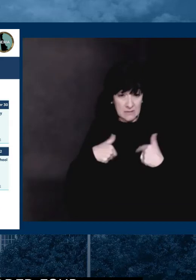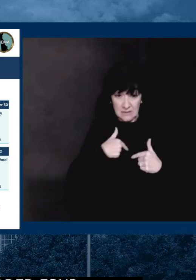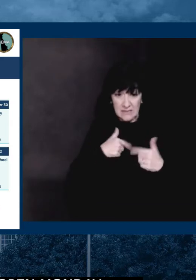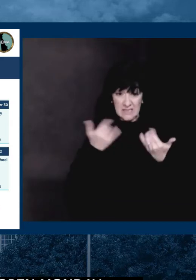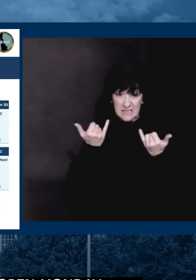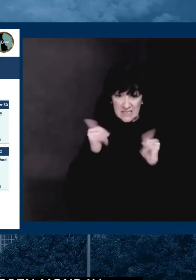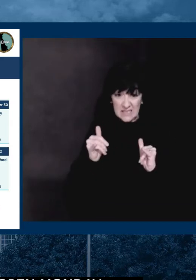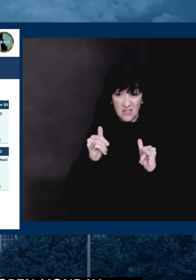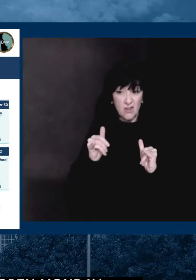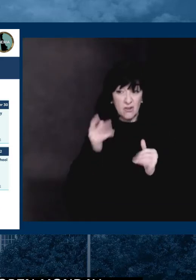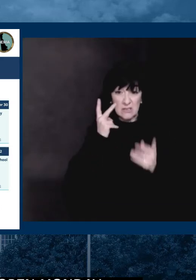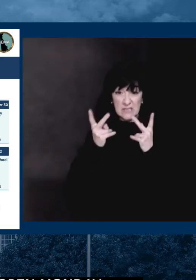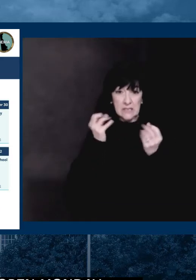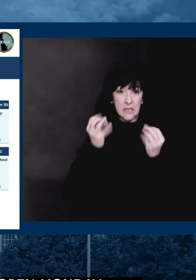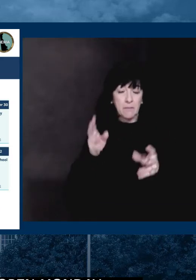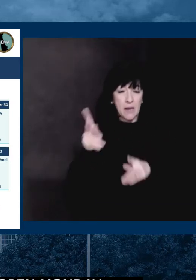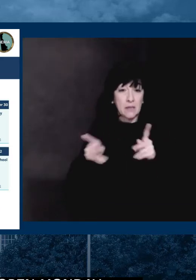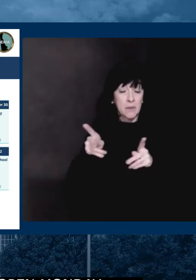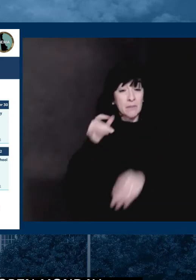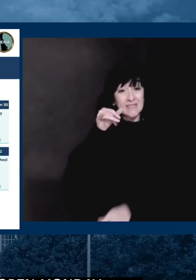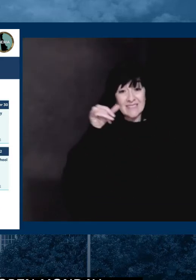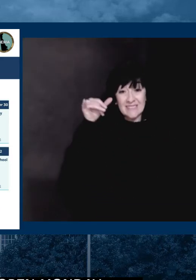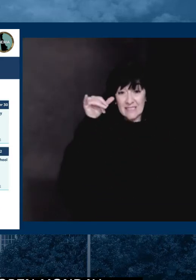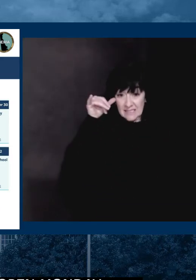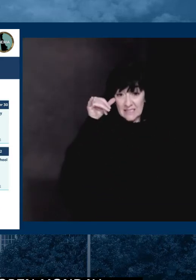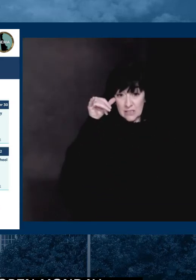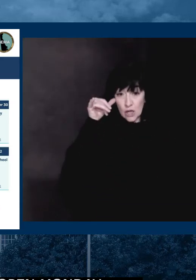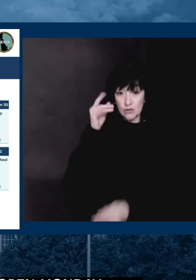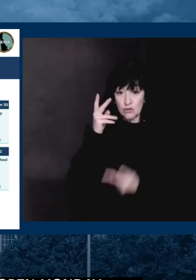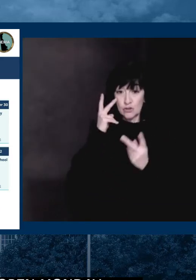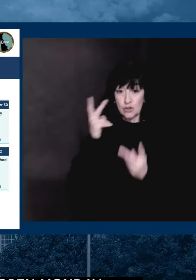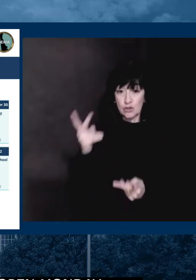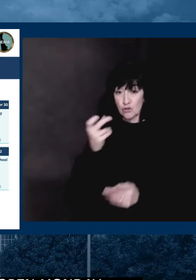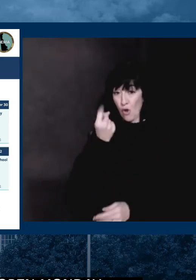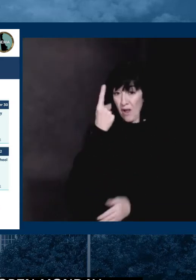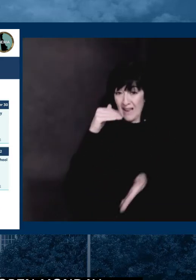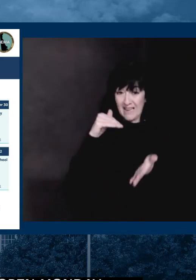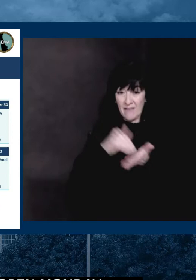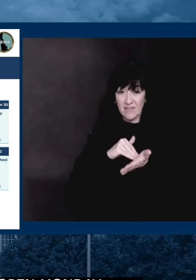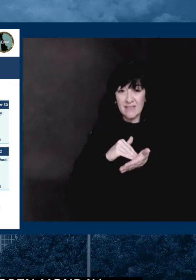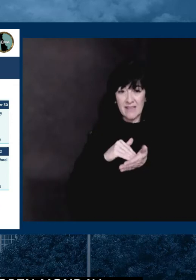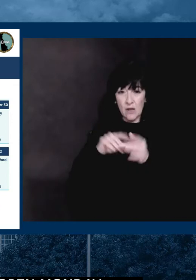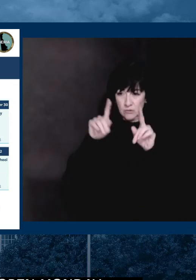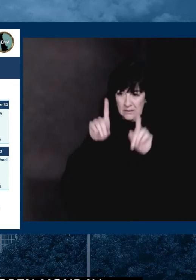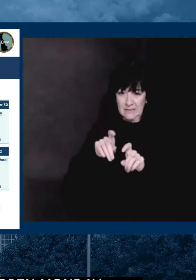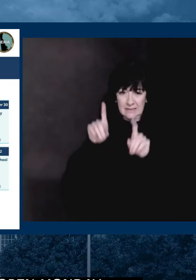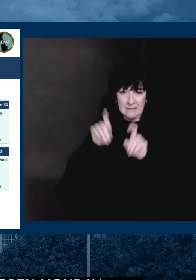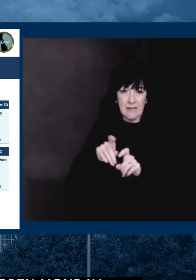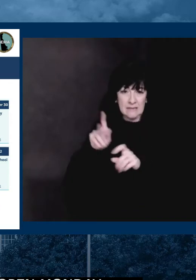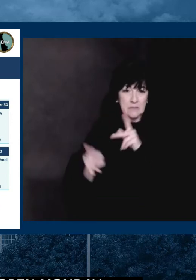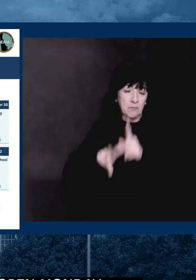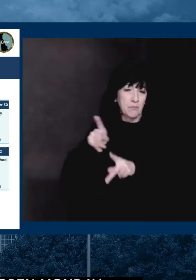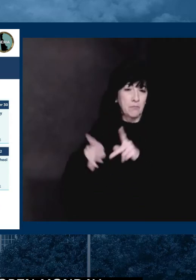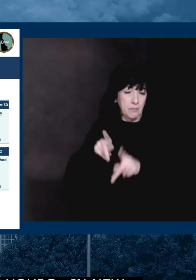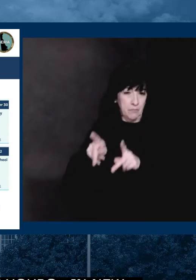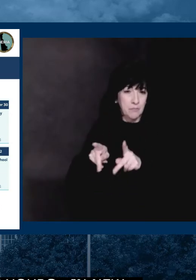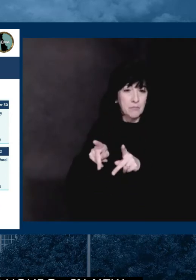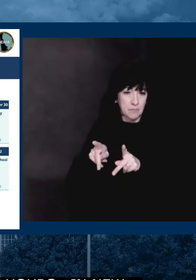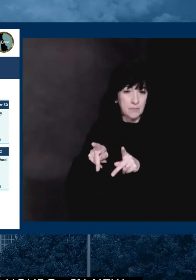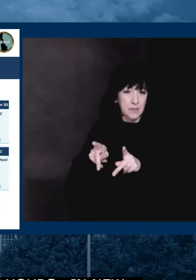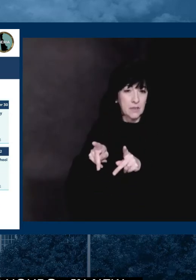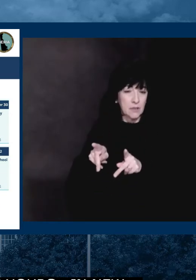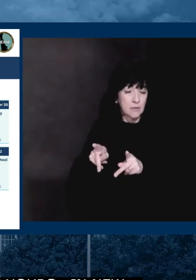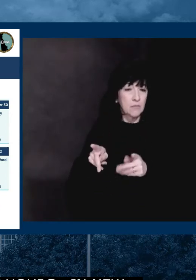Yesterday, between the events in Newcastle and Kent and Sussex County, we did 11,000 individuals. So we expected to see a rush